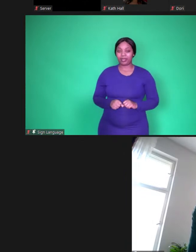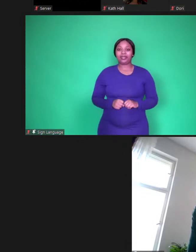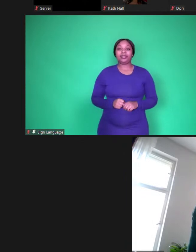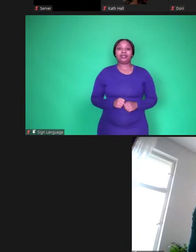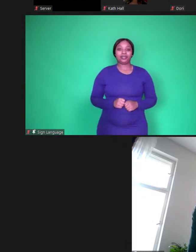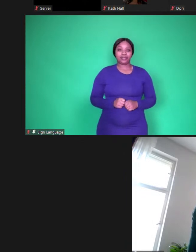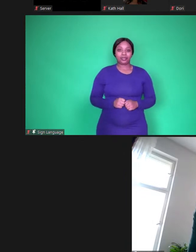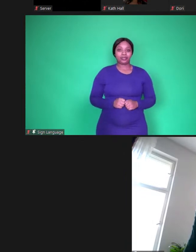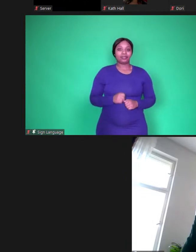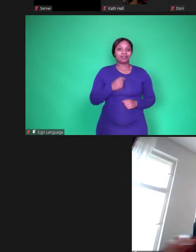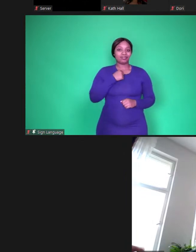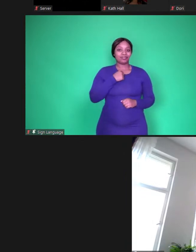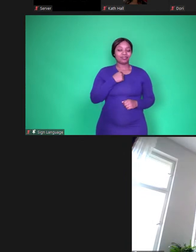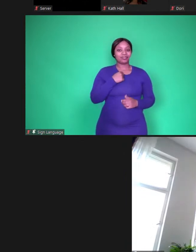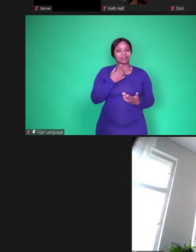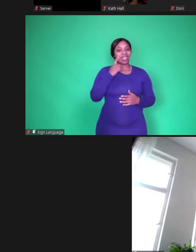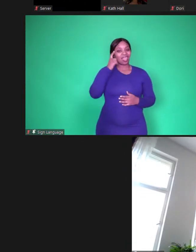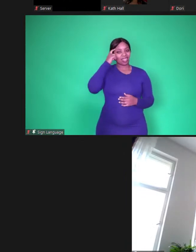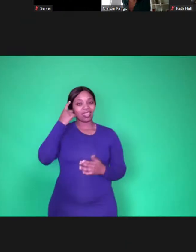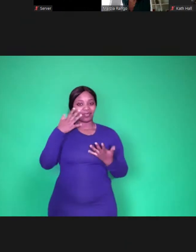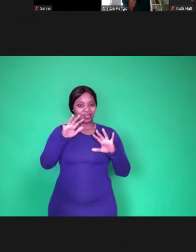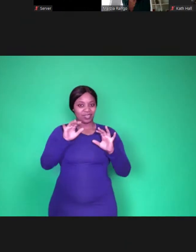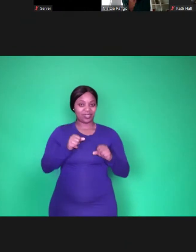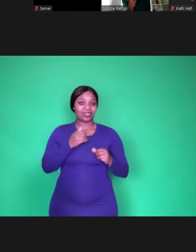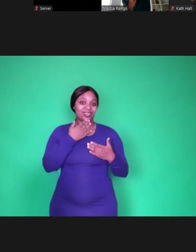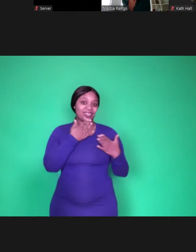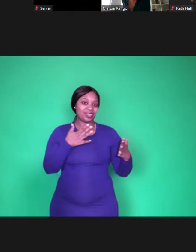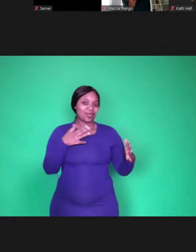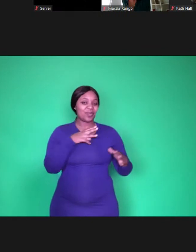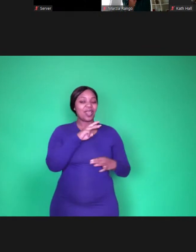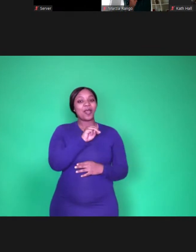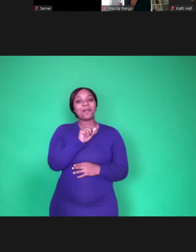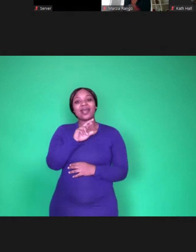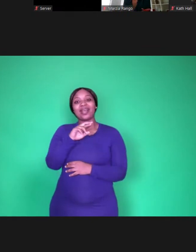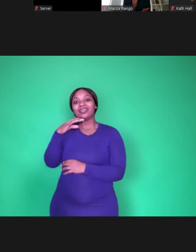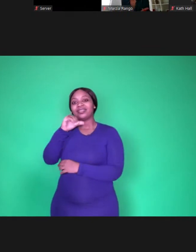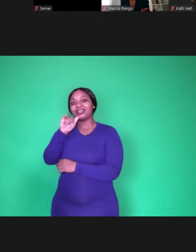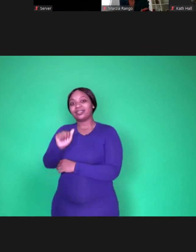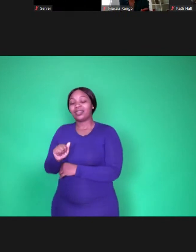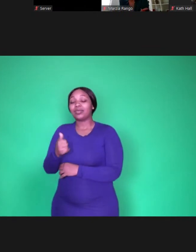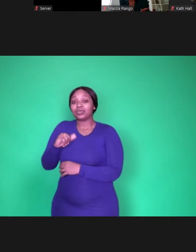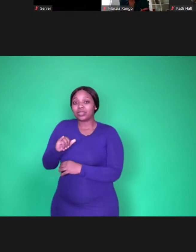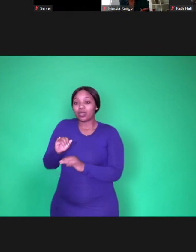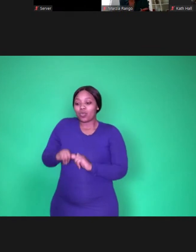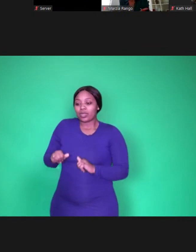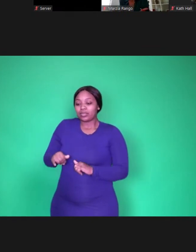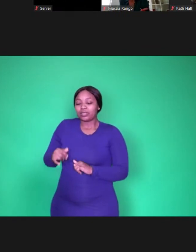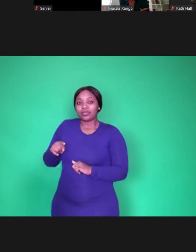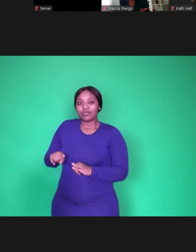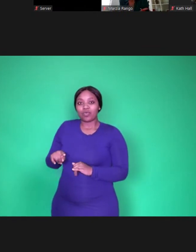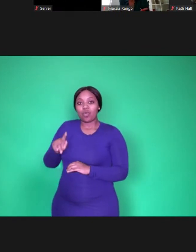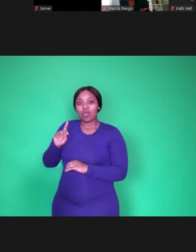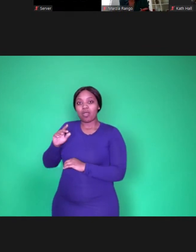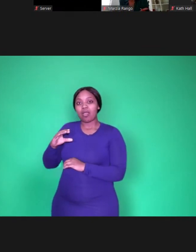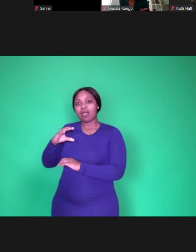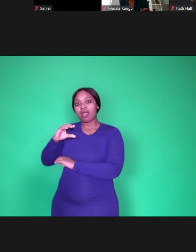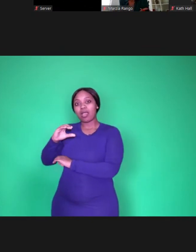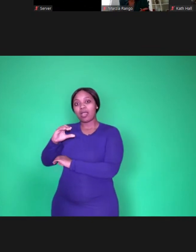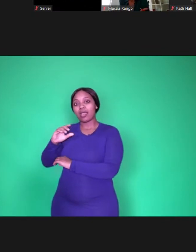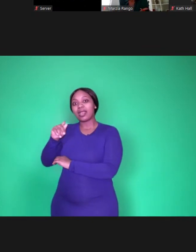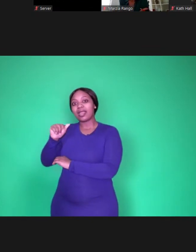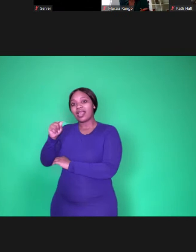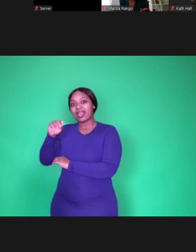I think it's an excellent answer. Thank you very much, Marzia. We are still waiting for Catherine Cross. She's really struggling seemingly to